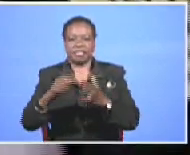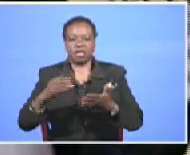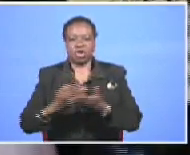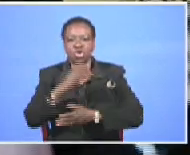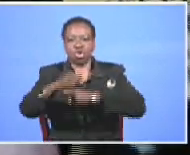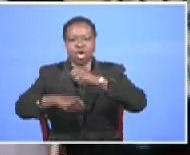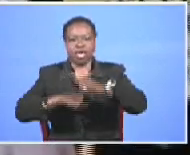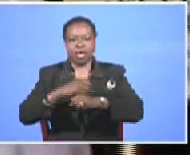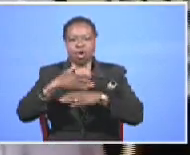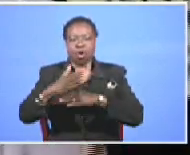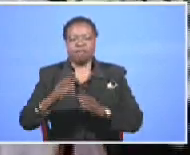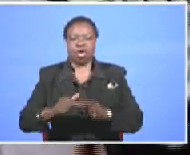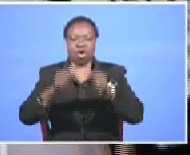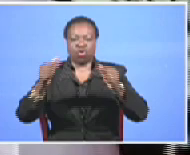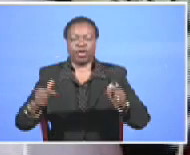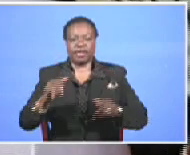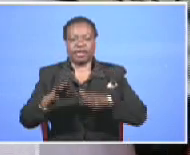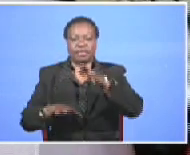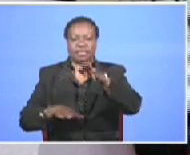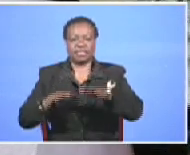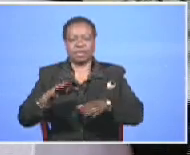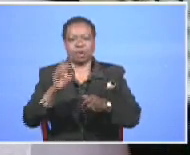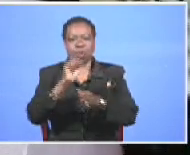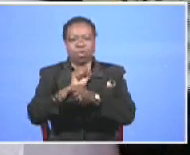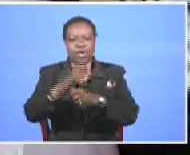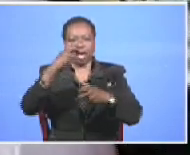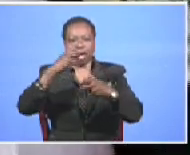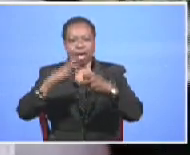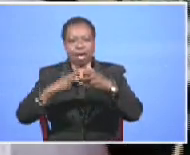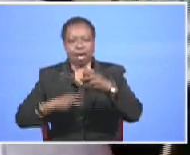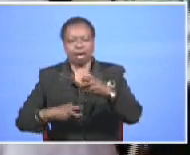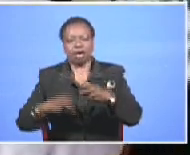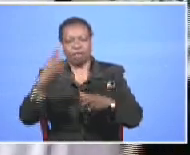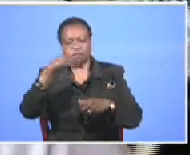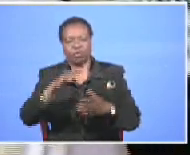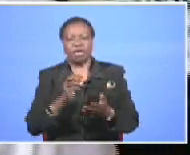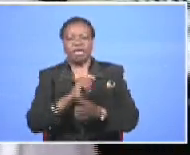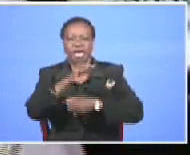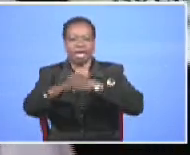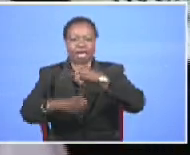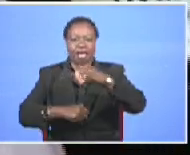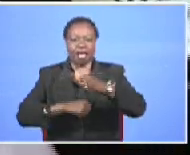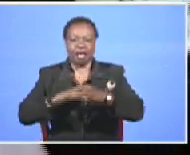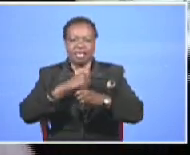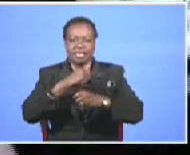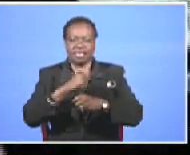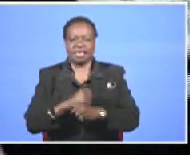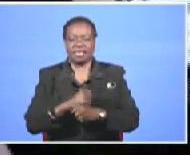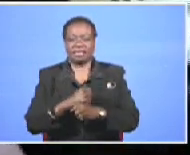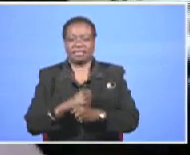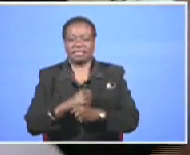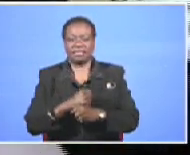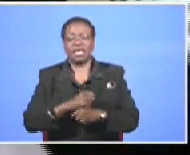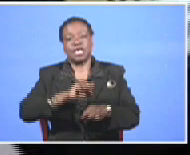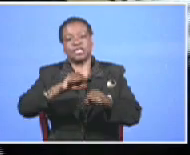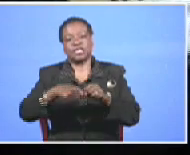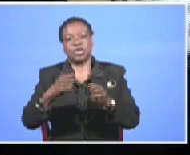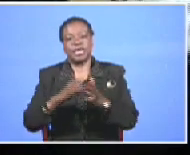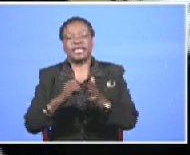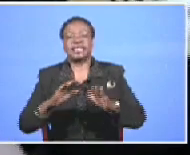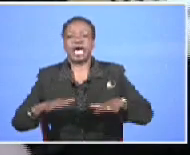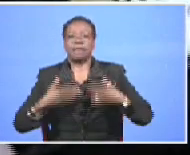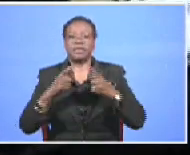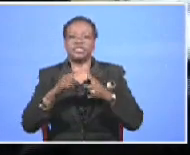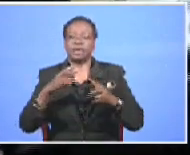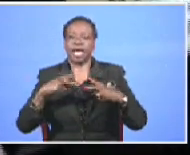step. I was working hard for the crew for years, and so it's happy to have most of our